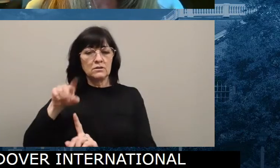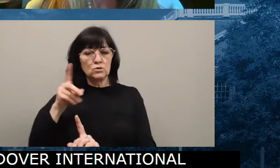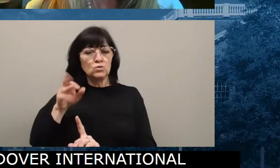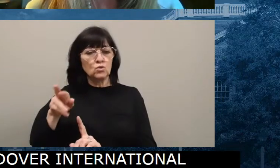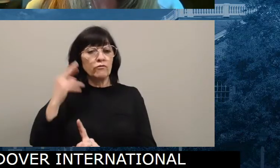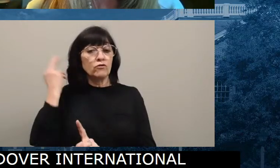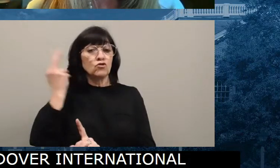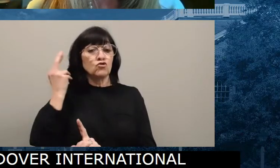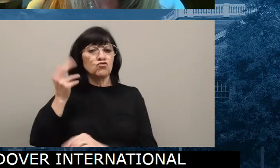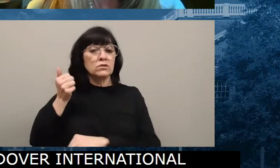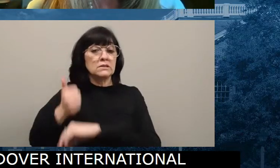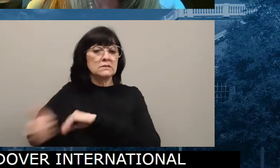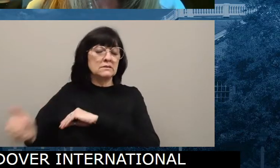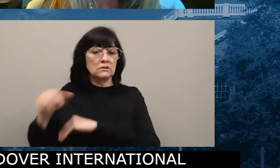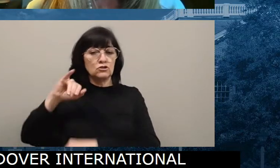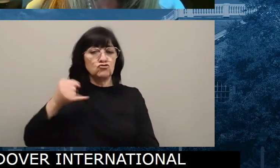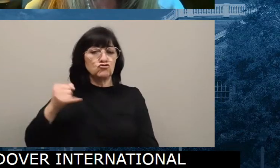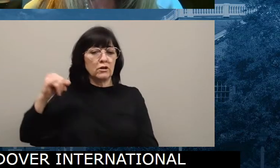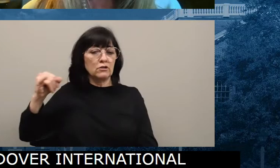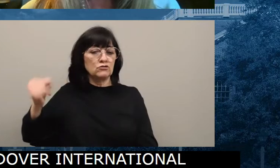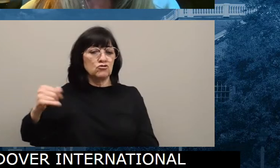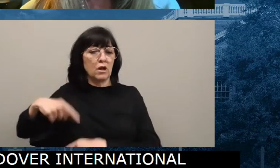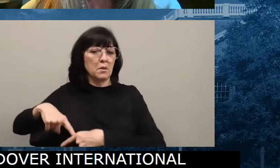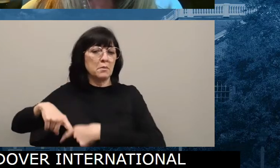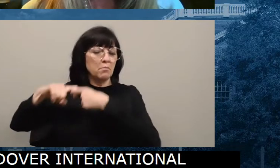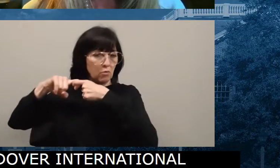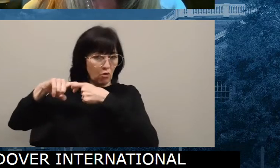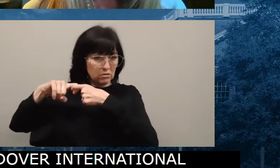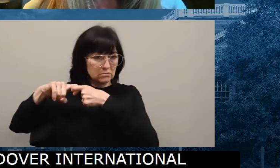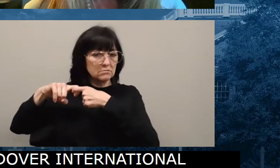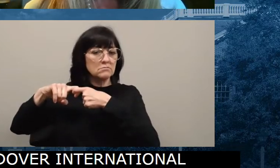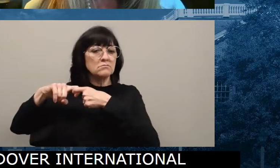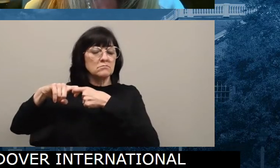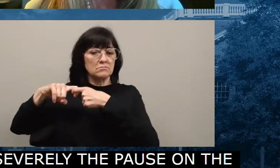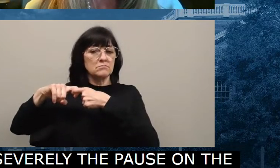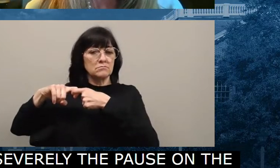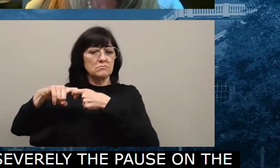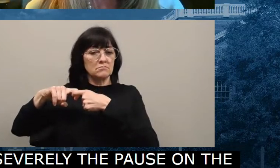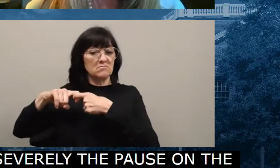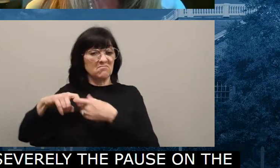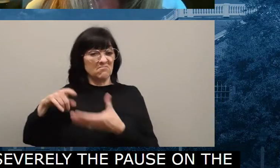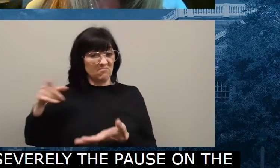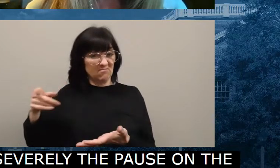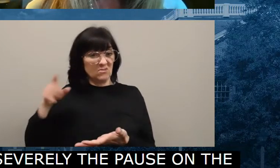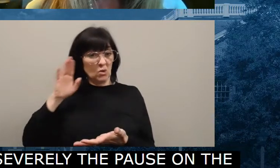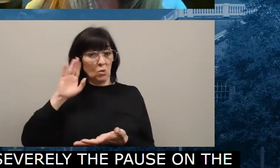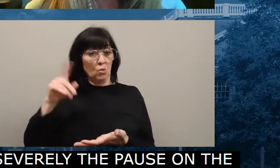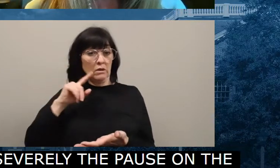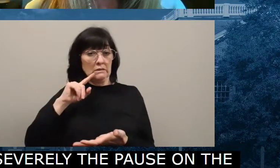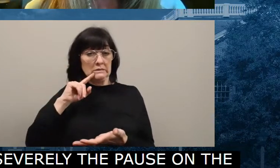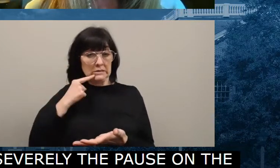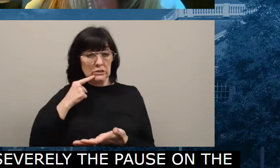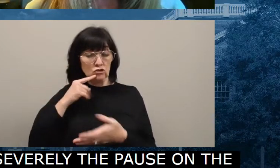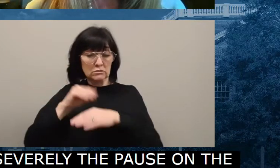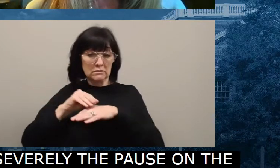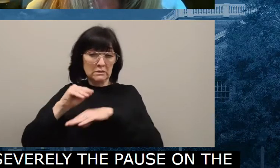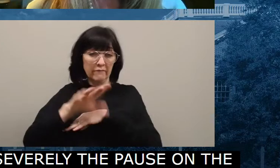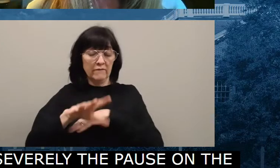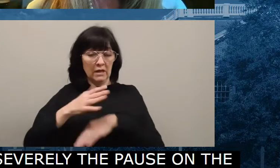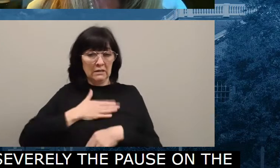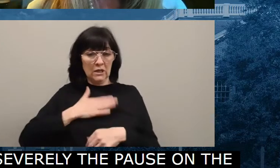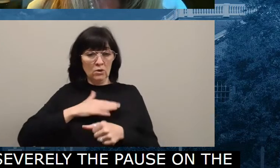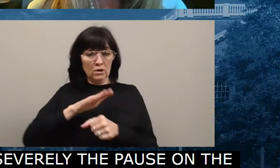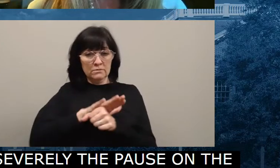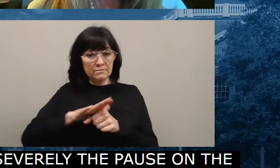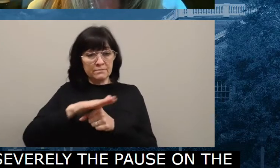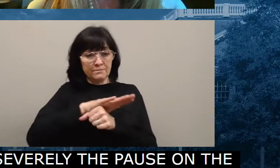pause on the J&J vaccine affects vaccine distribution locally, especially given that it's the